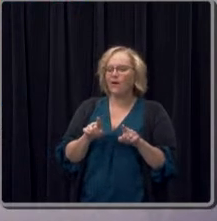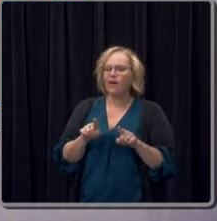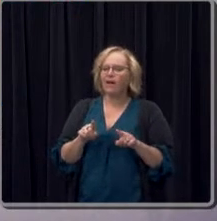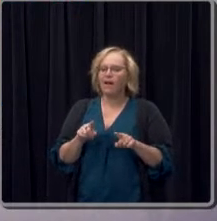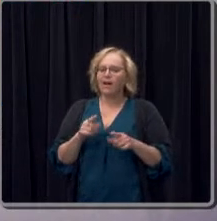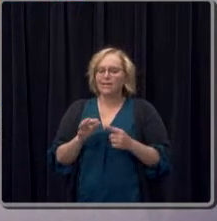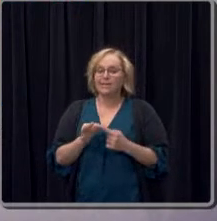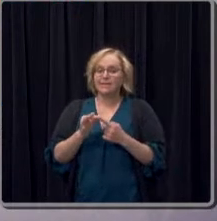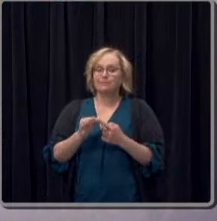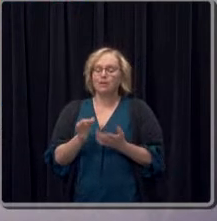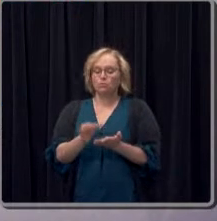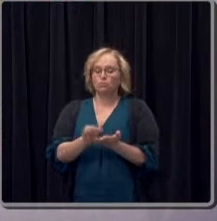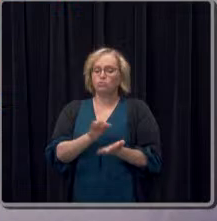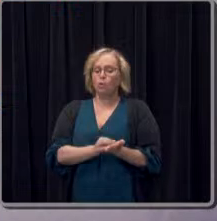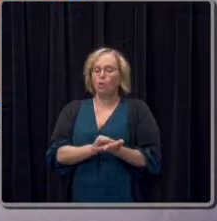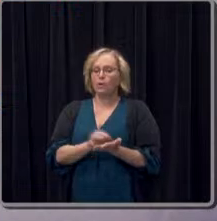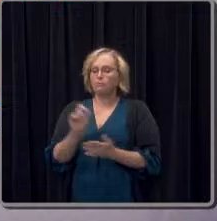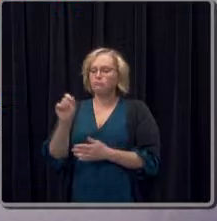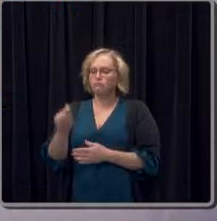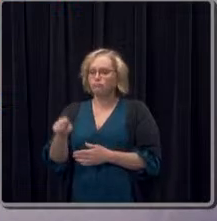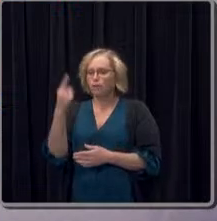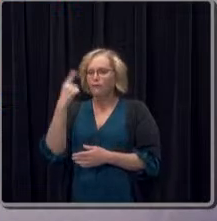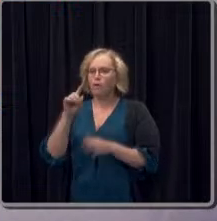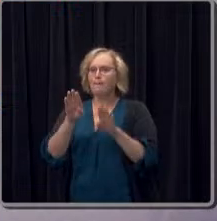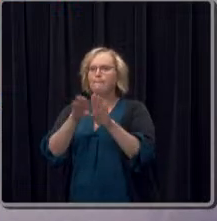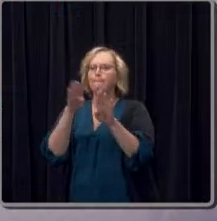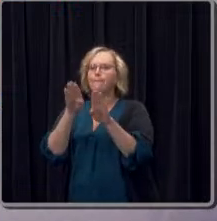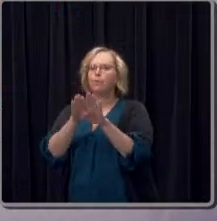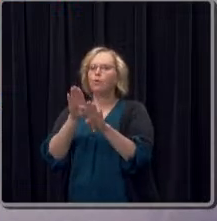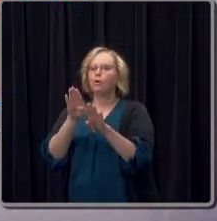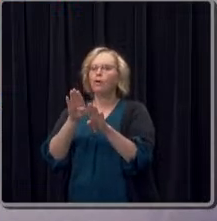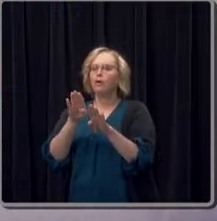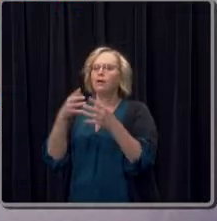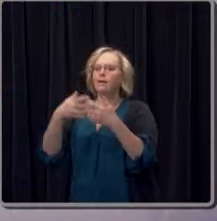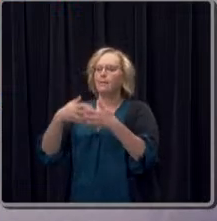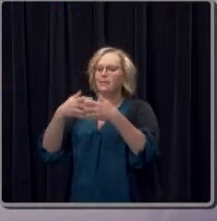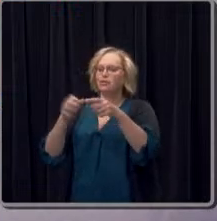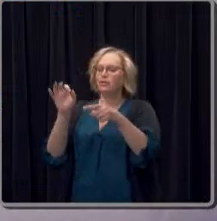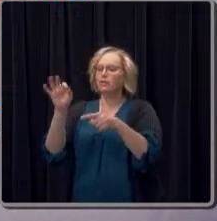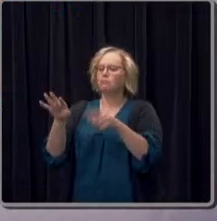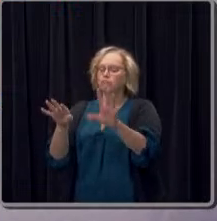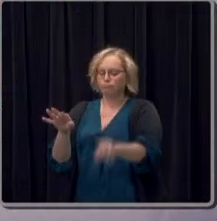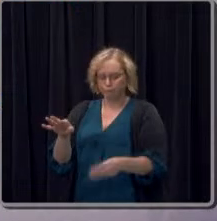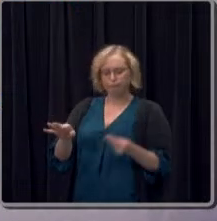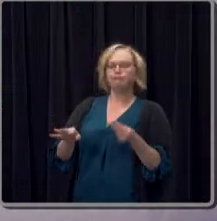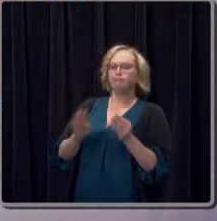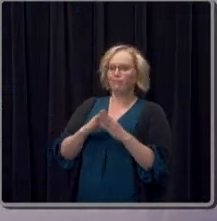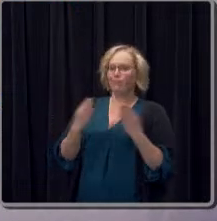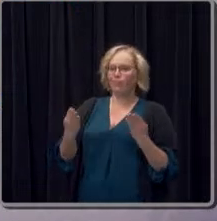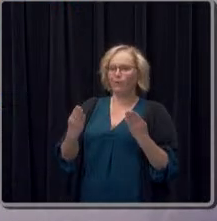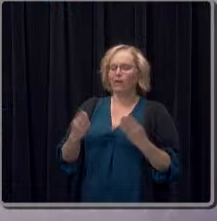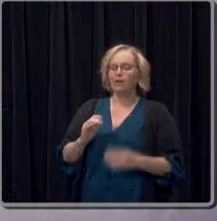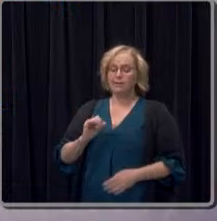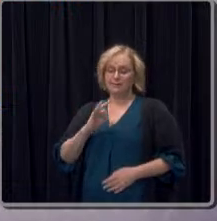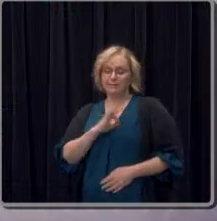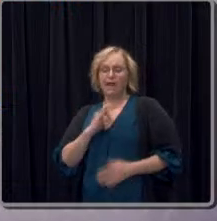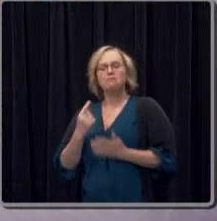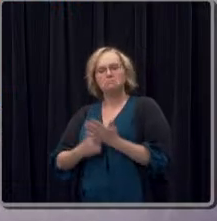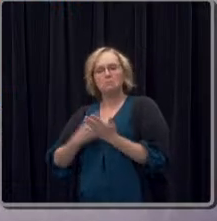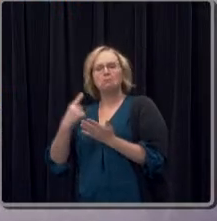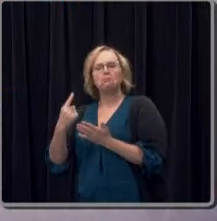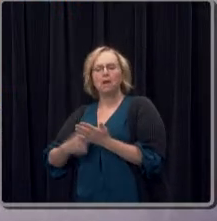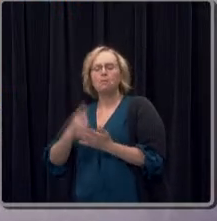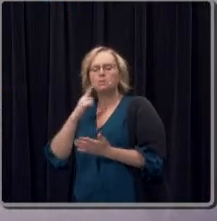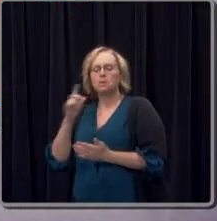token for this book vending machine. And staff members also have a token every once in a while that they can give